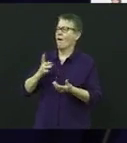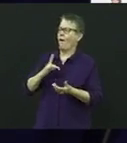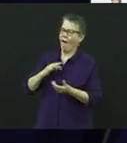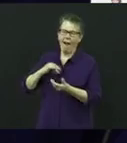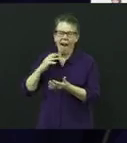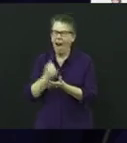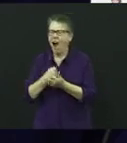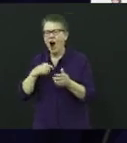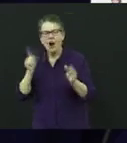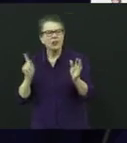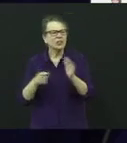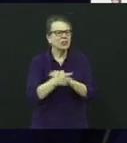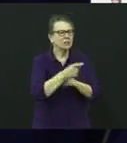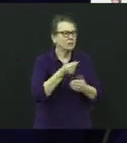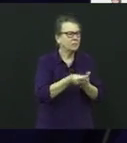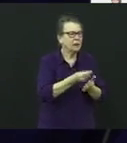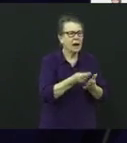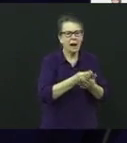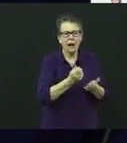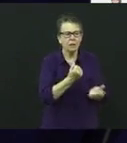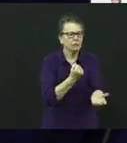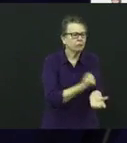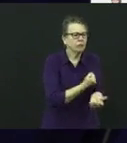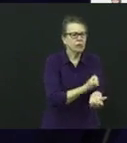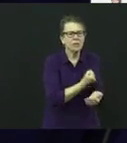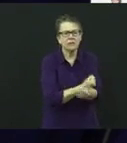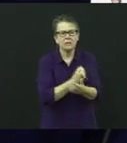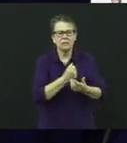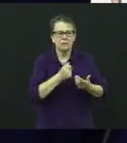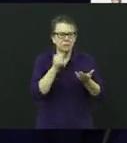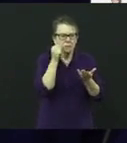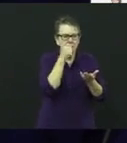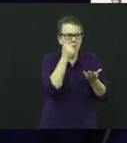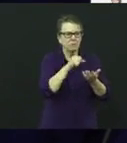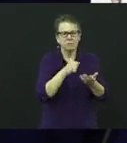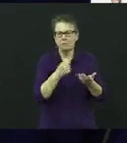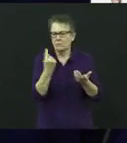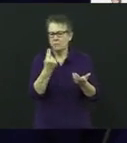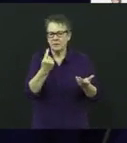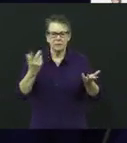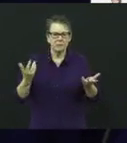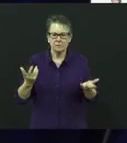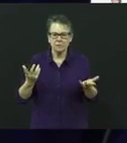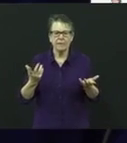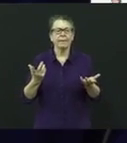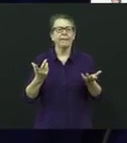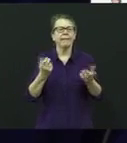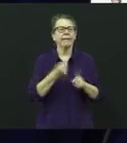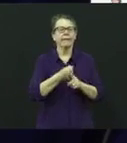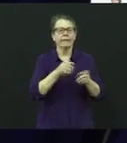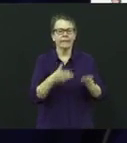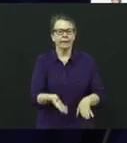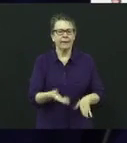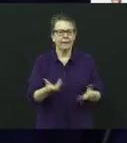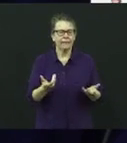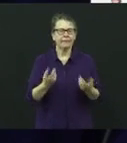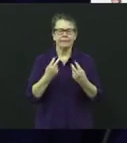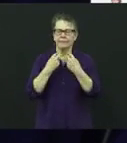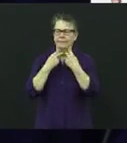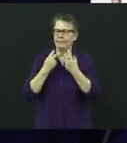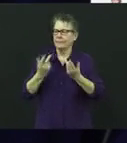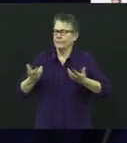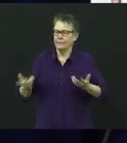that's being made, up to and including the use of hotels and college dormitories. And we're very thankful that the weather has